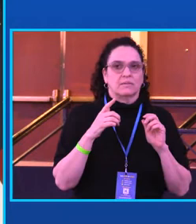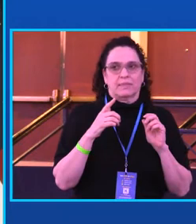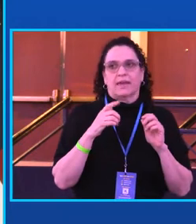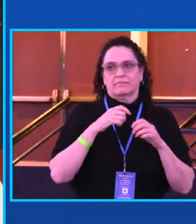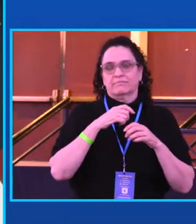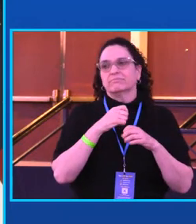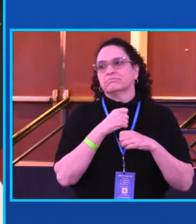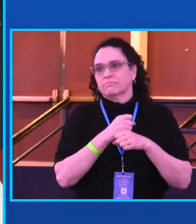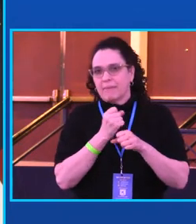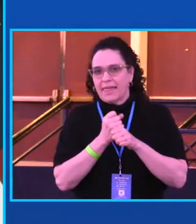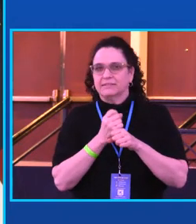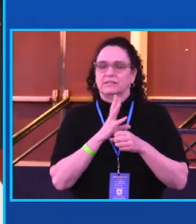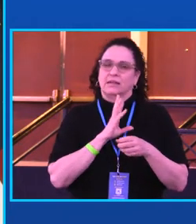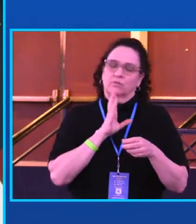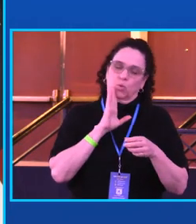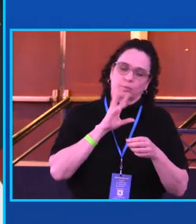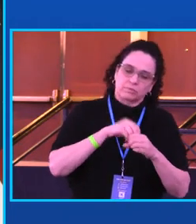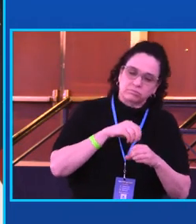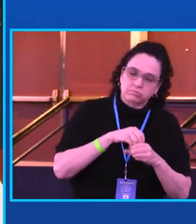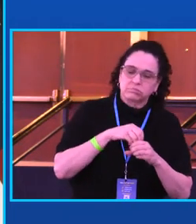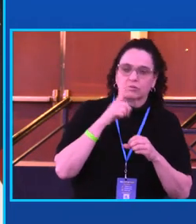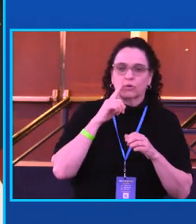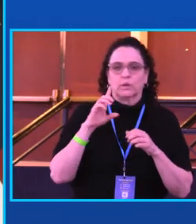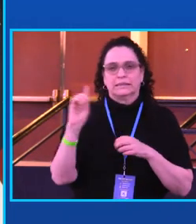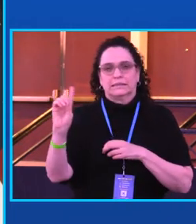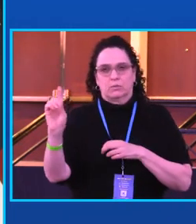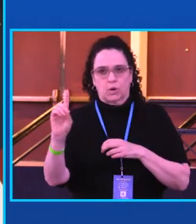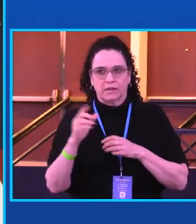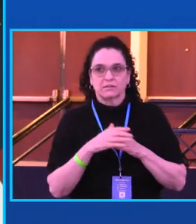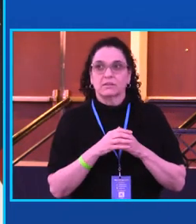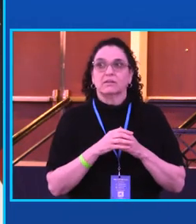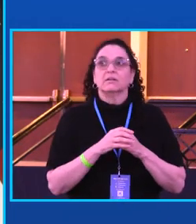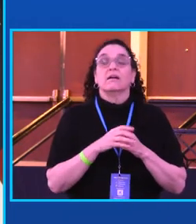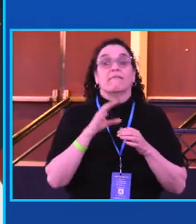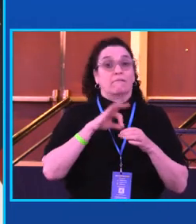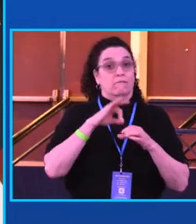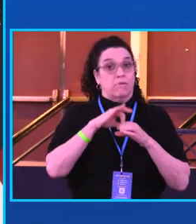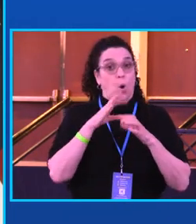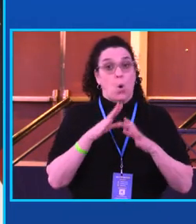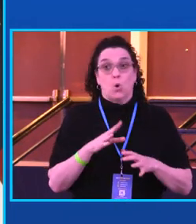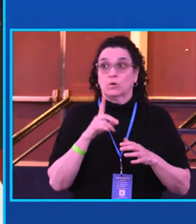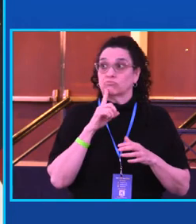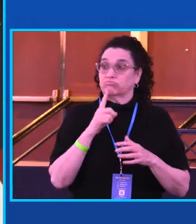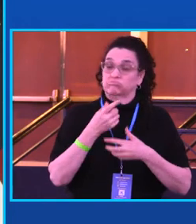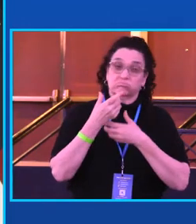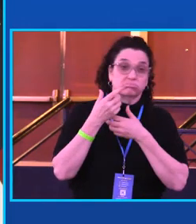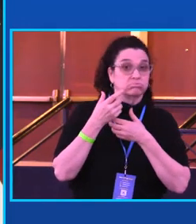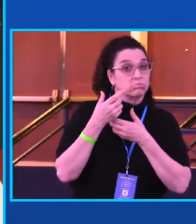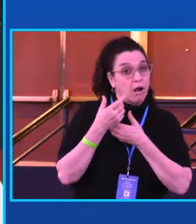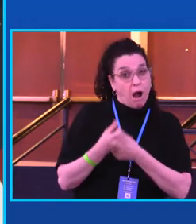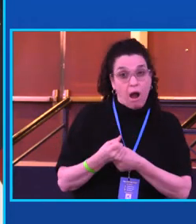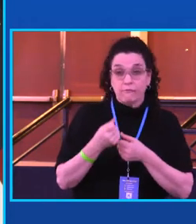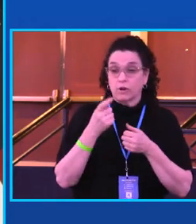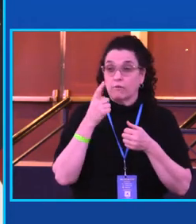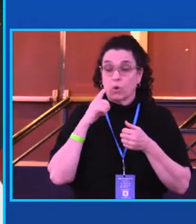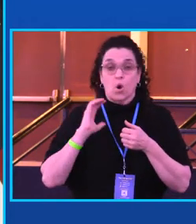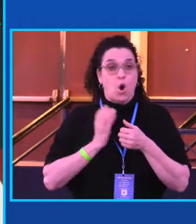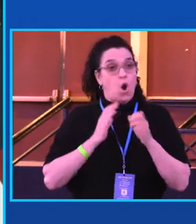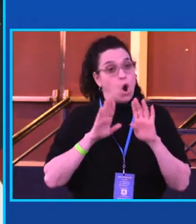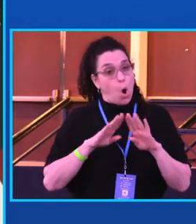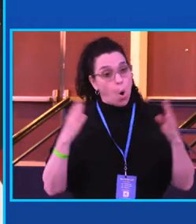the participation of Democrats and that voters are confident in our open